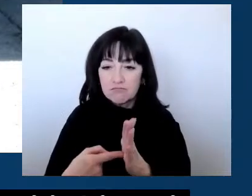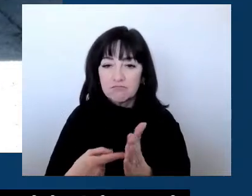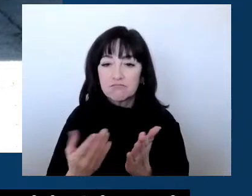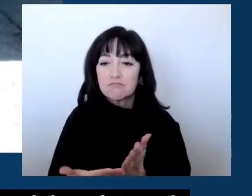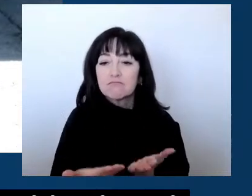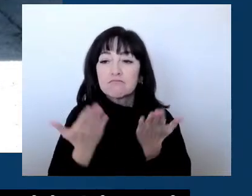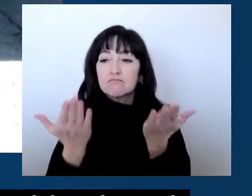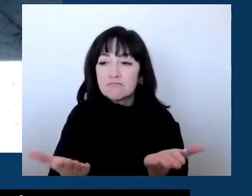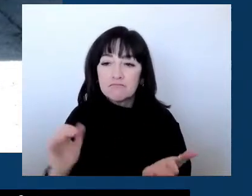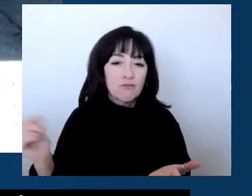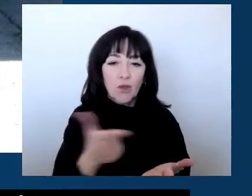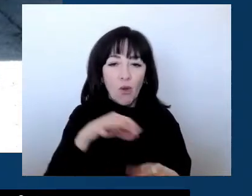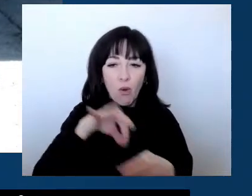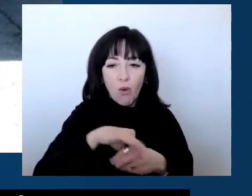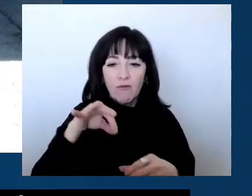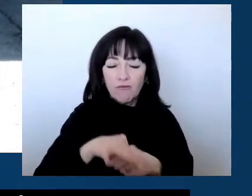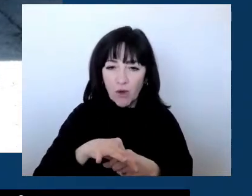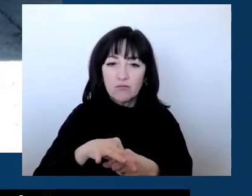Unanimously.